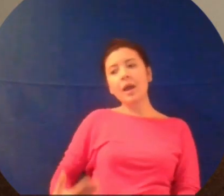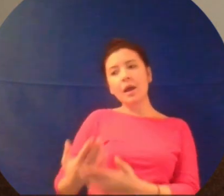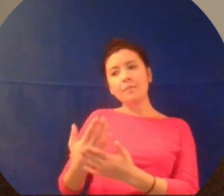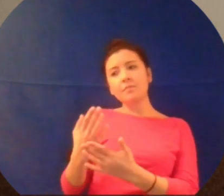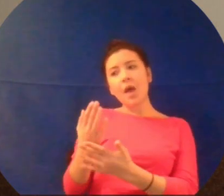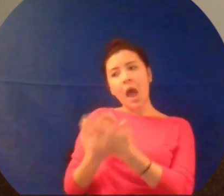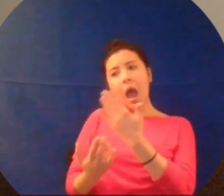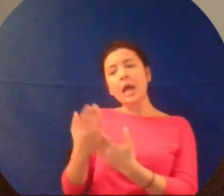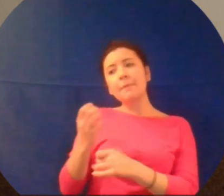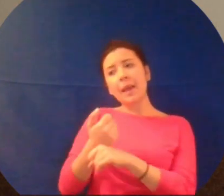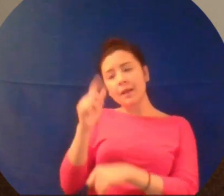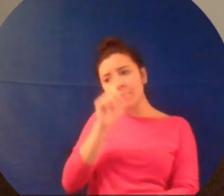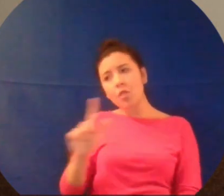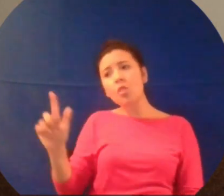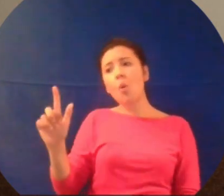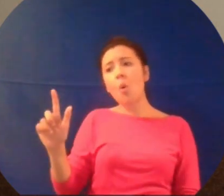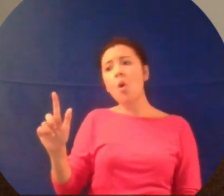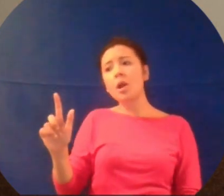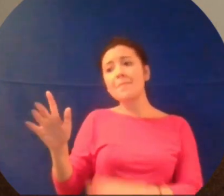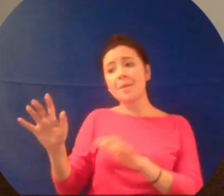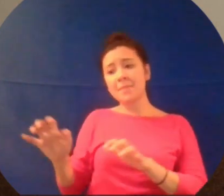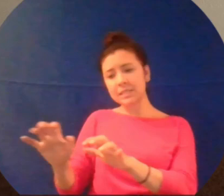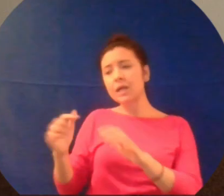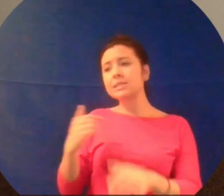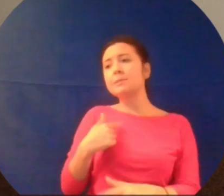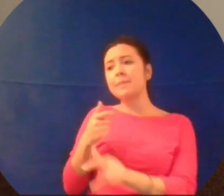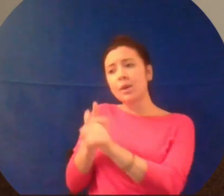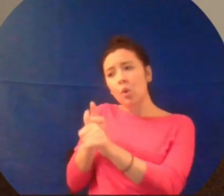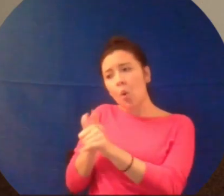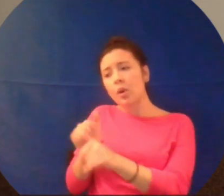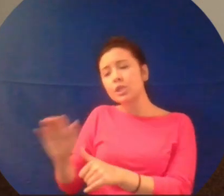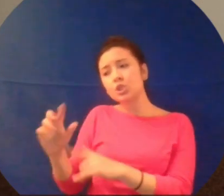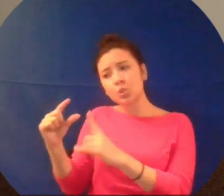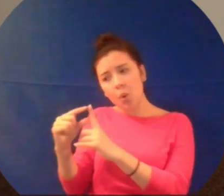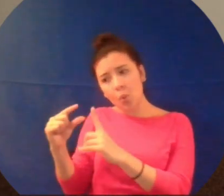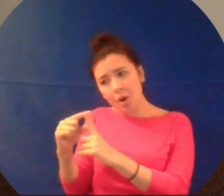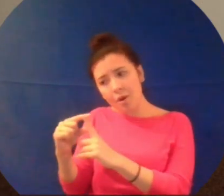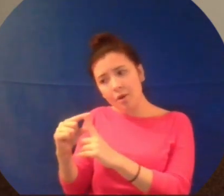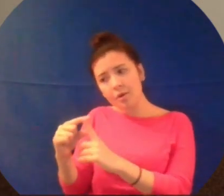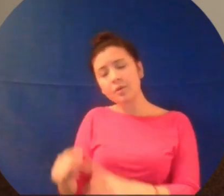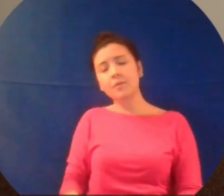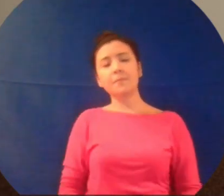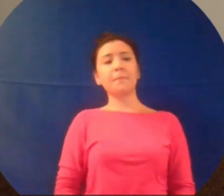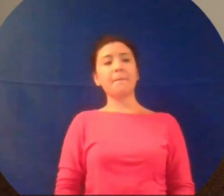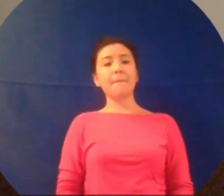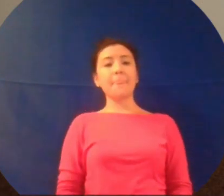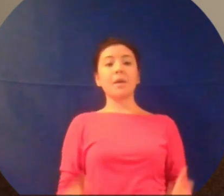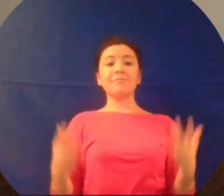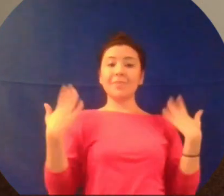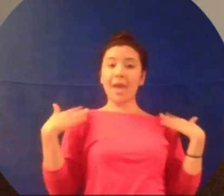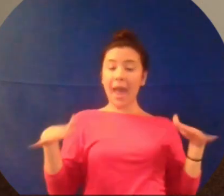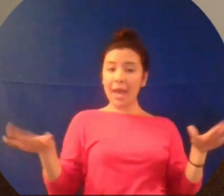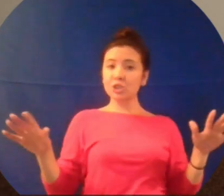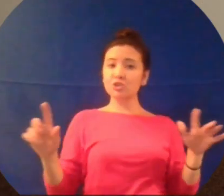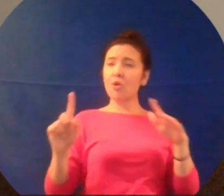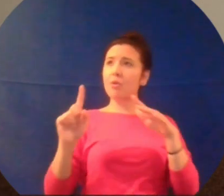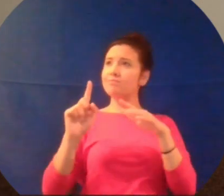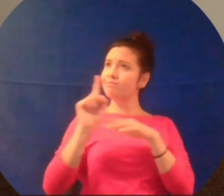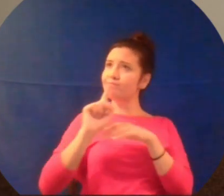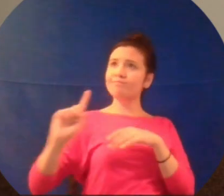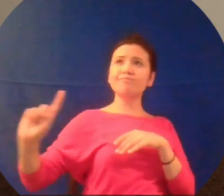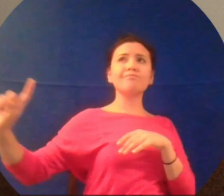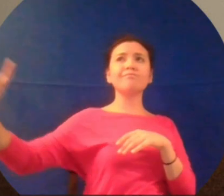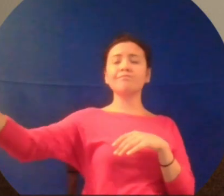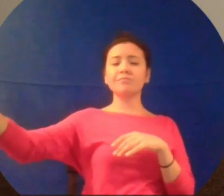May it be done to me according to your word." Then the angel departed from